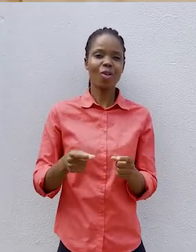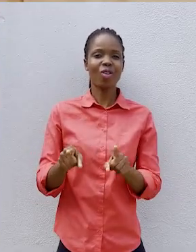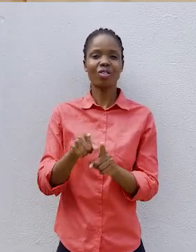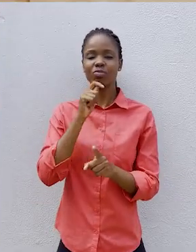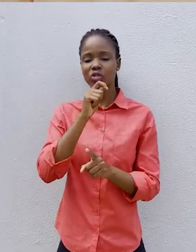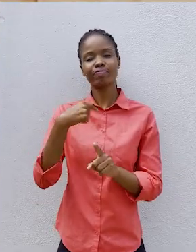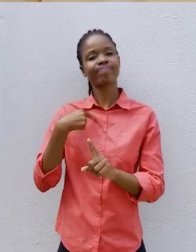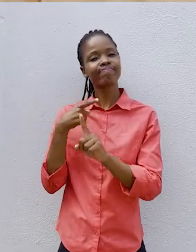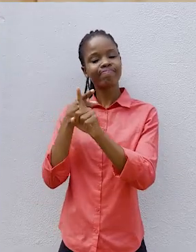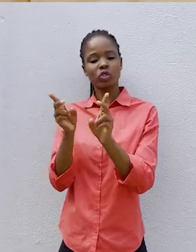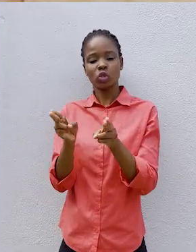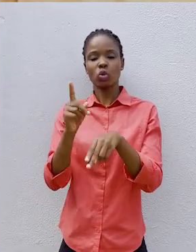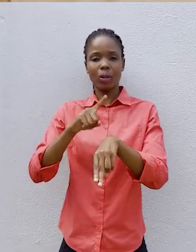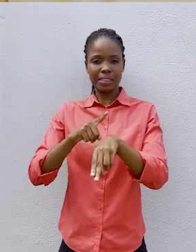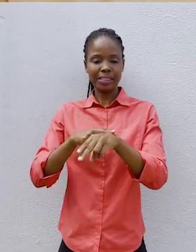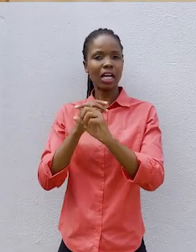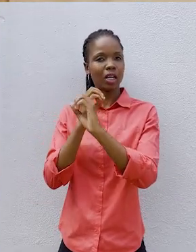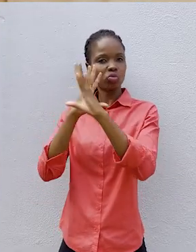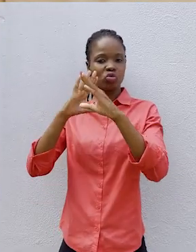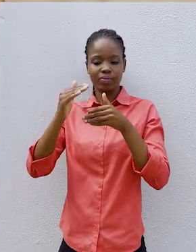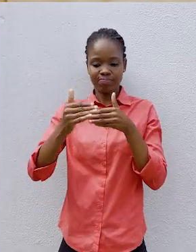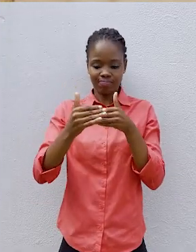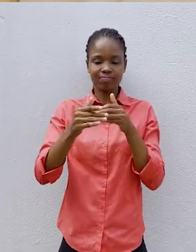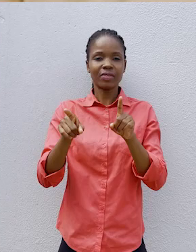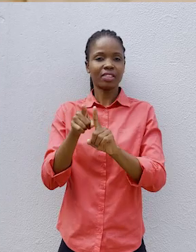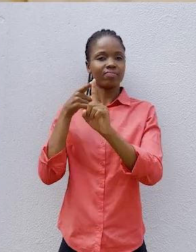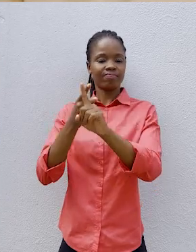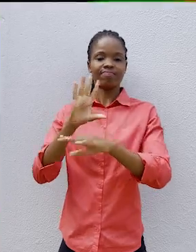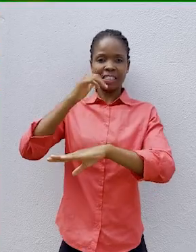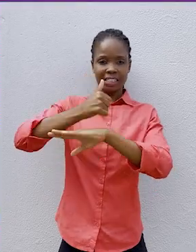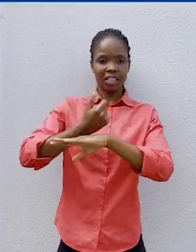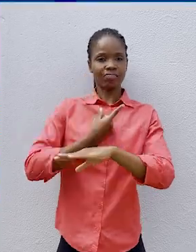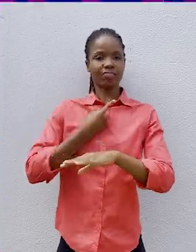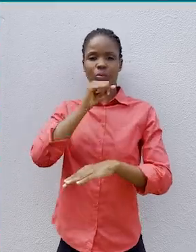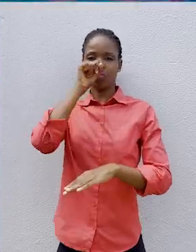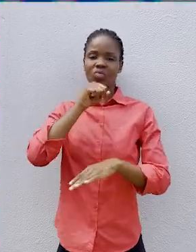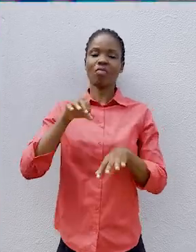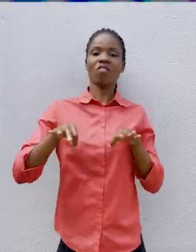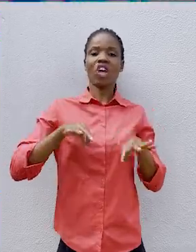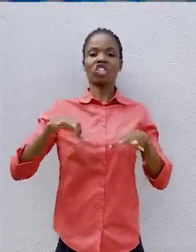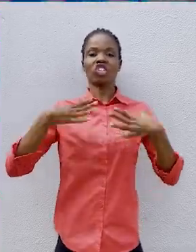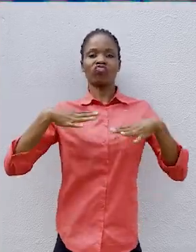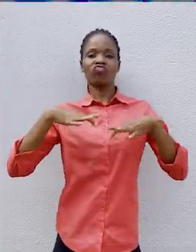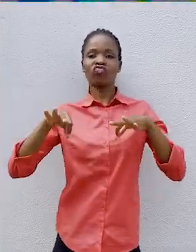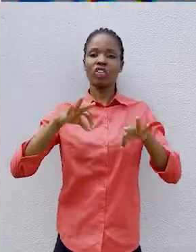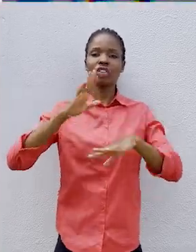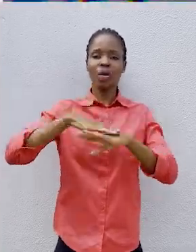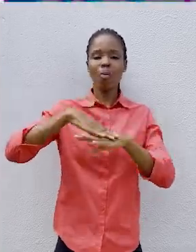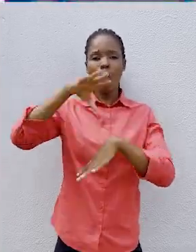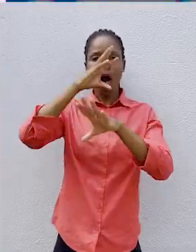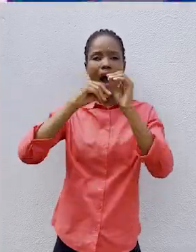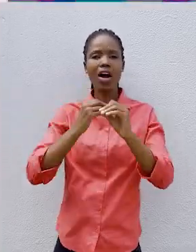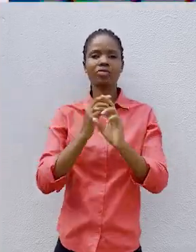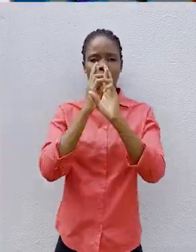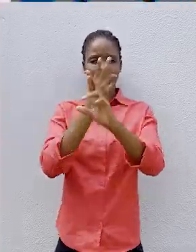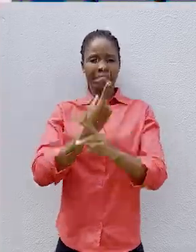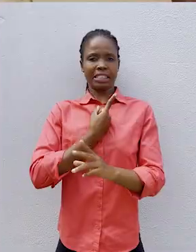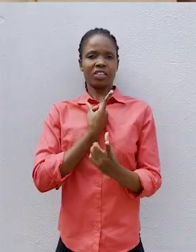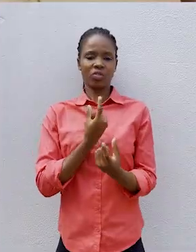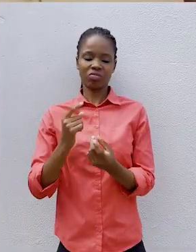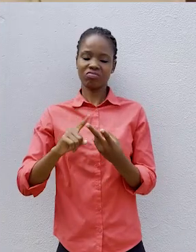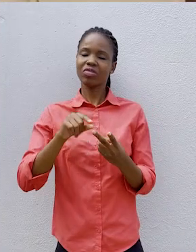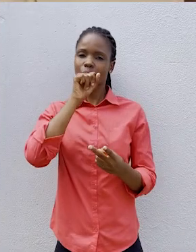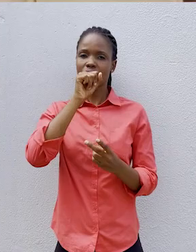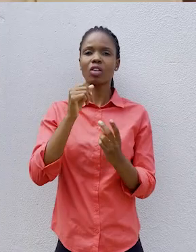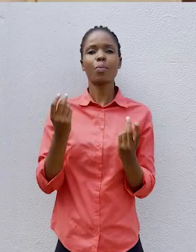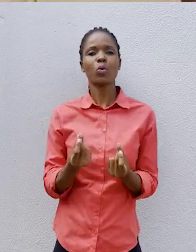My short-term dream is to establish myself personally within the fashion world and kind of gain respect and understanding of who I am. I